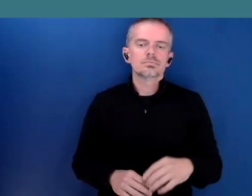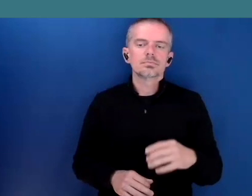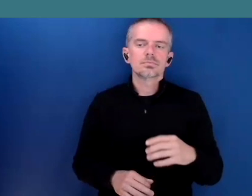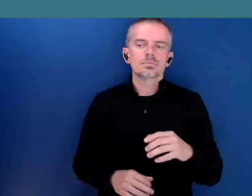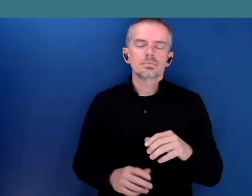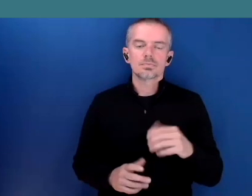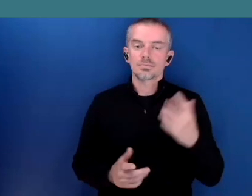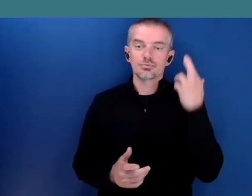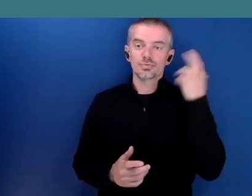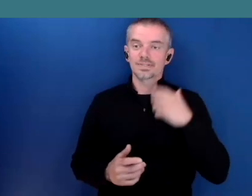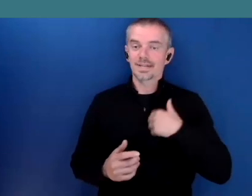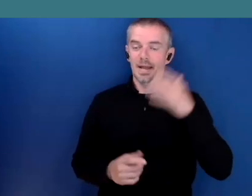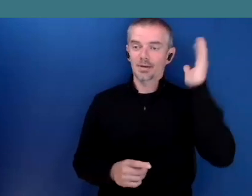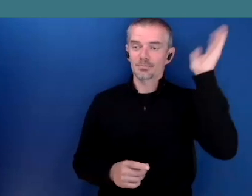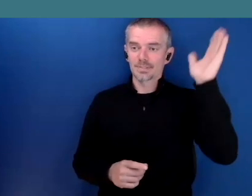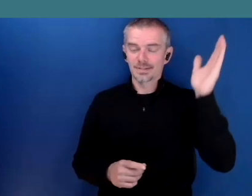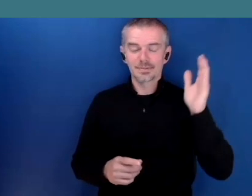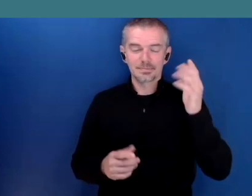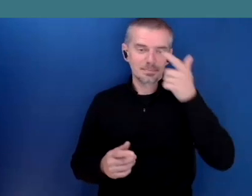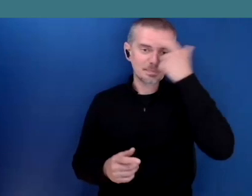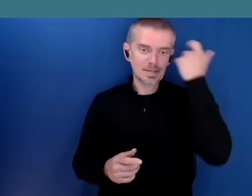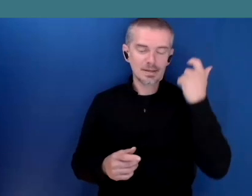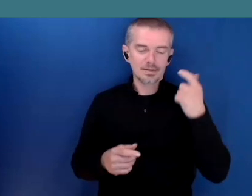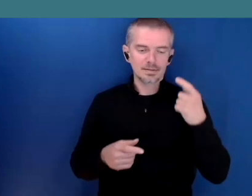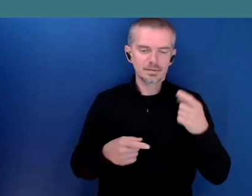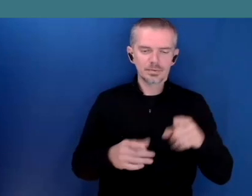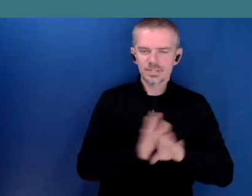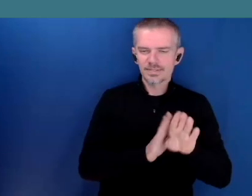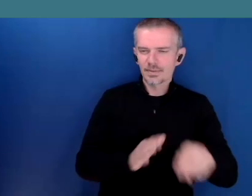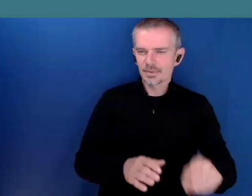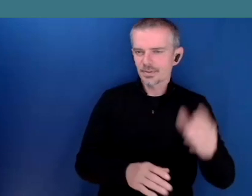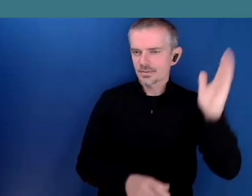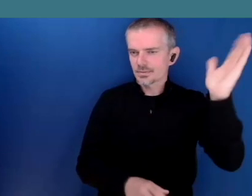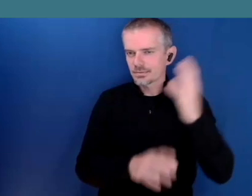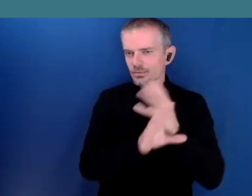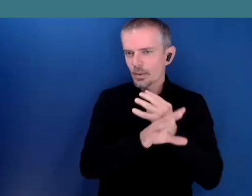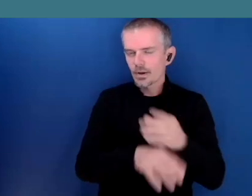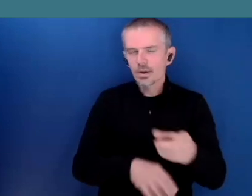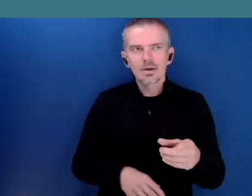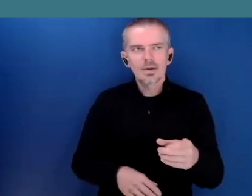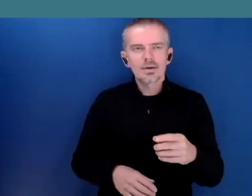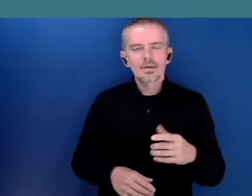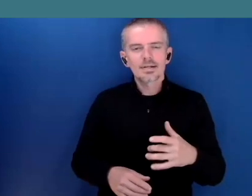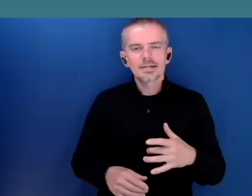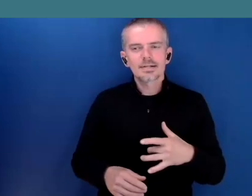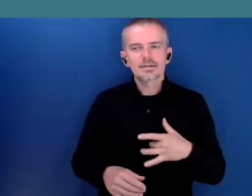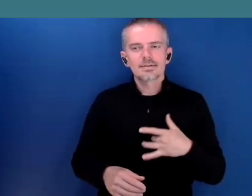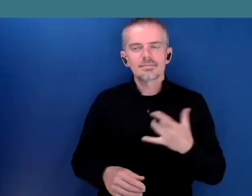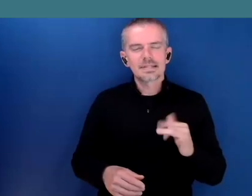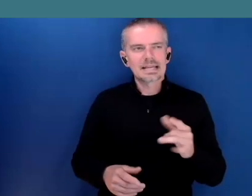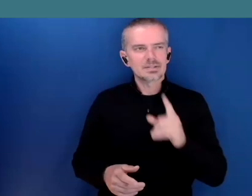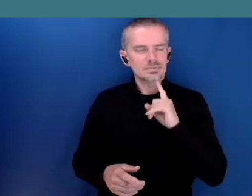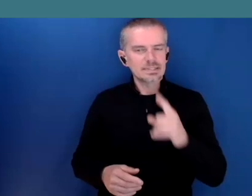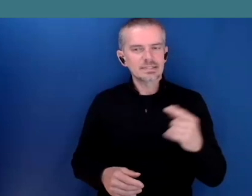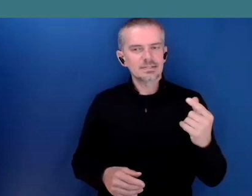is because as we were developing this webinar, it kind of felt like, you know, maybe a grants management specialist should